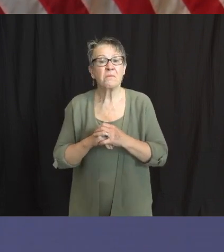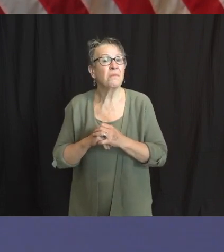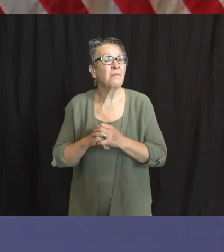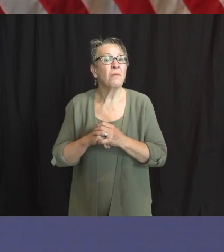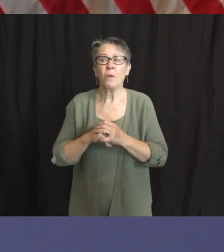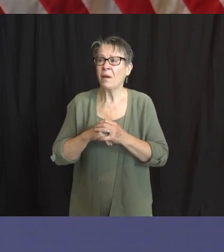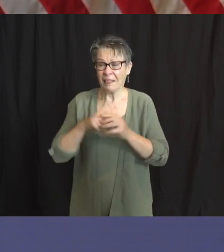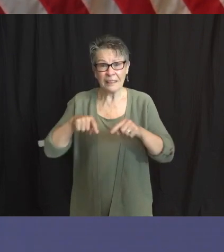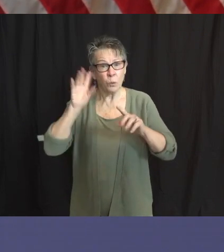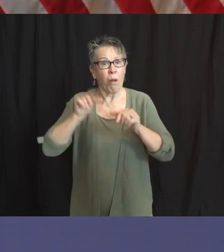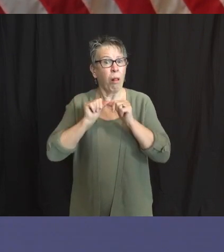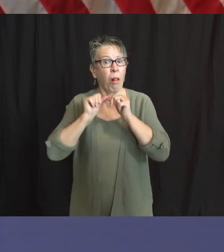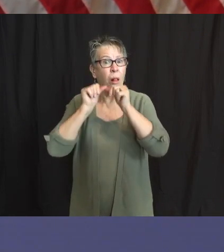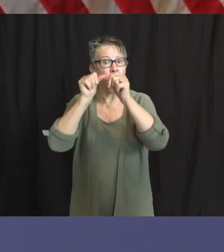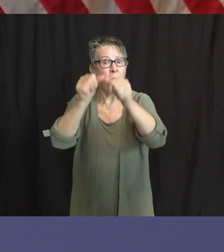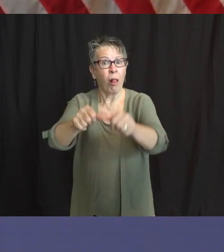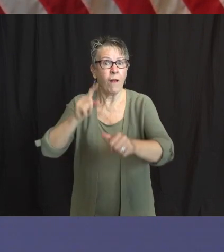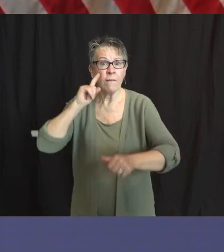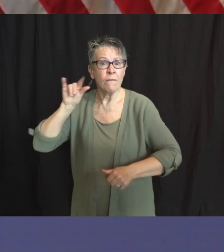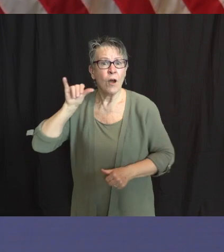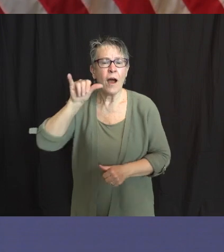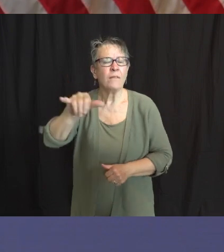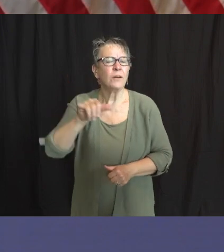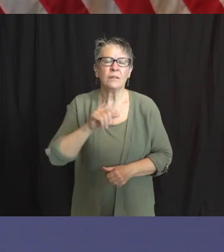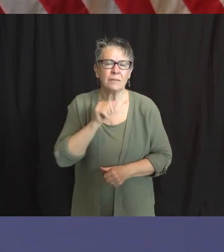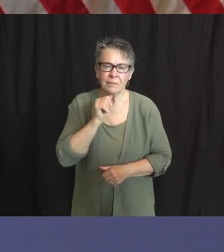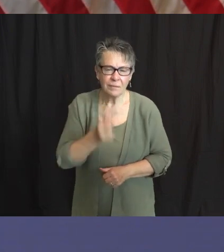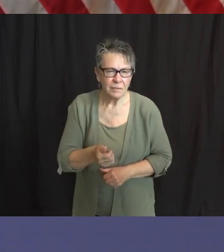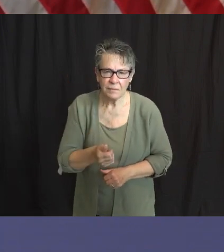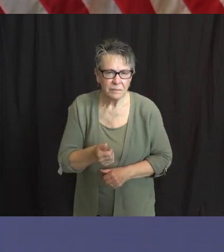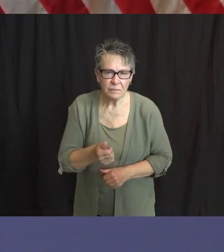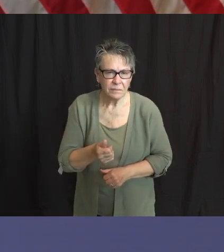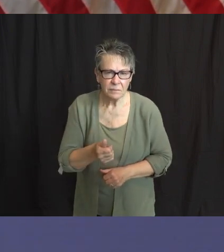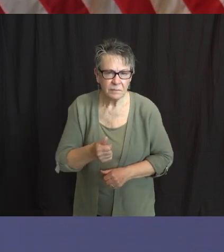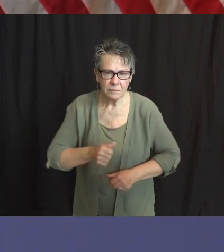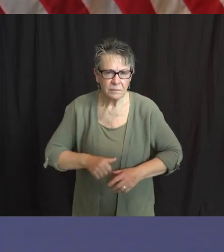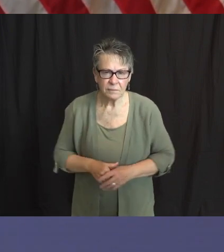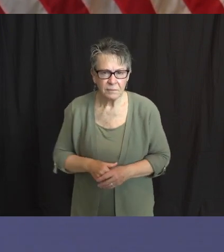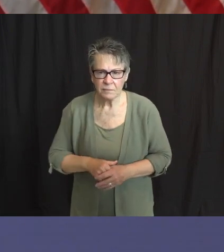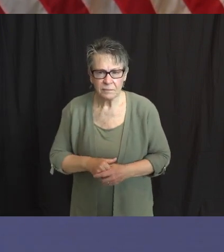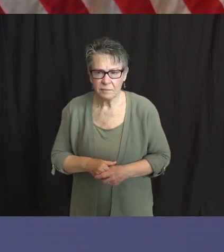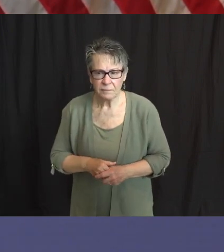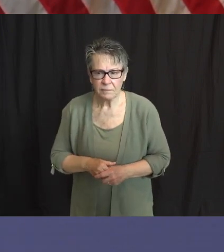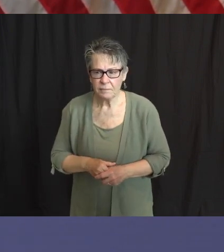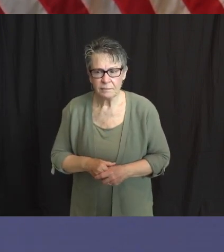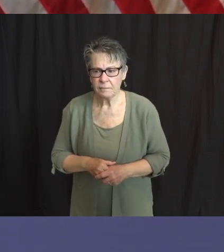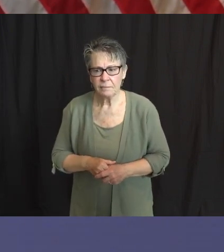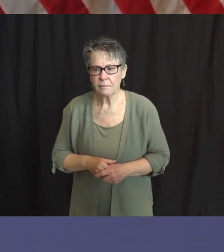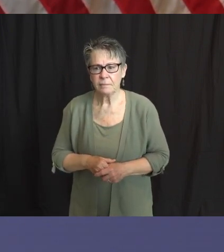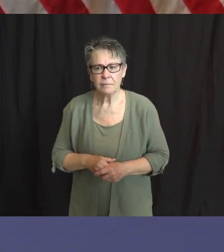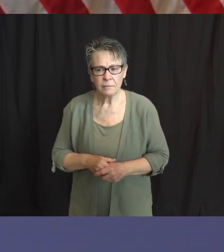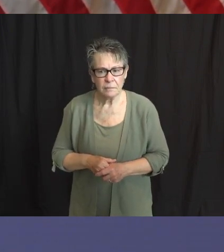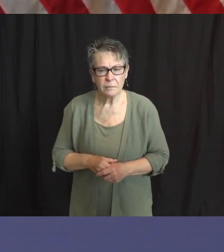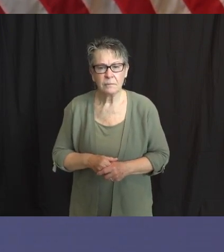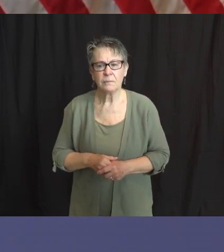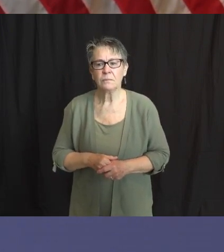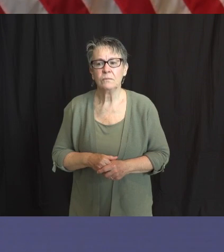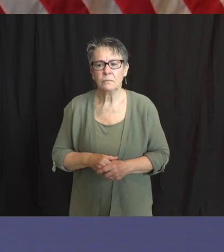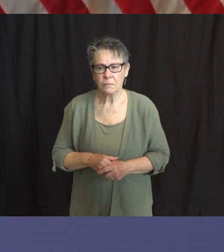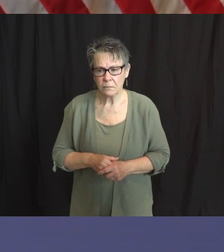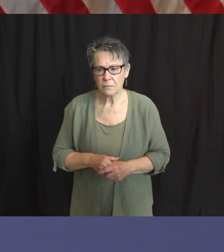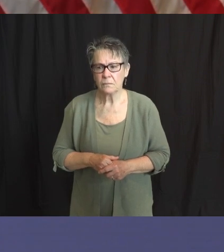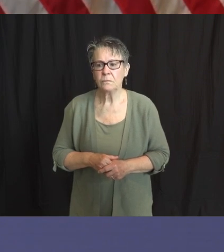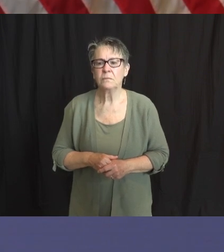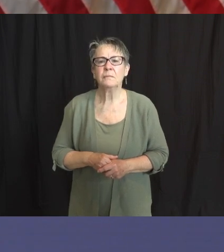have been begging us, please help us out. Again, the overwhelming amount of the incomings we take are responsible,